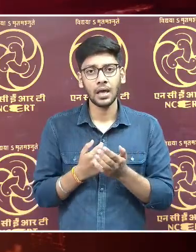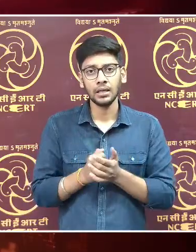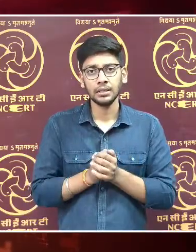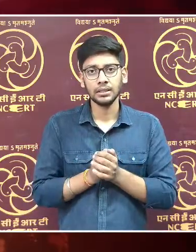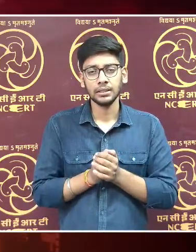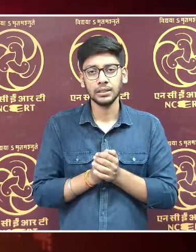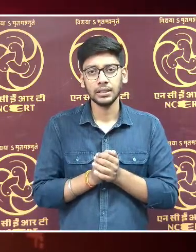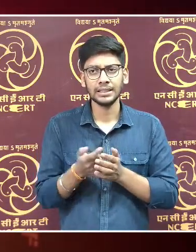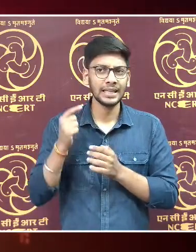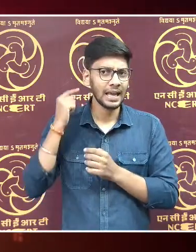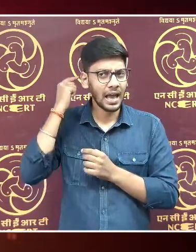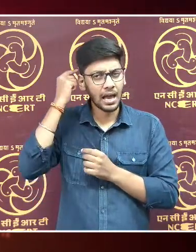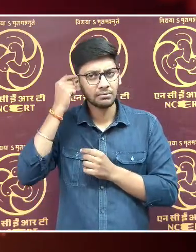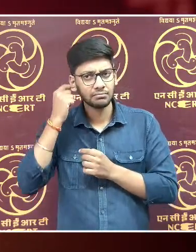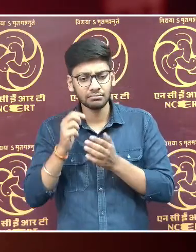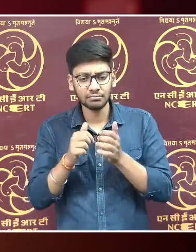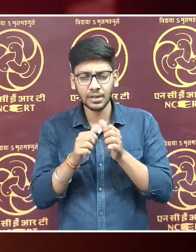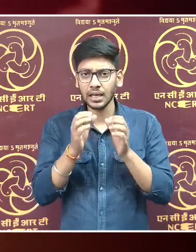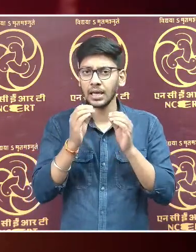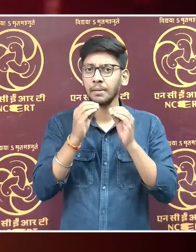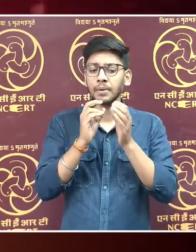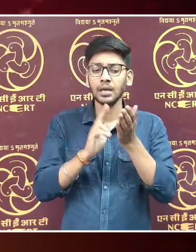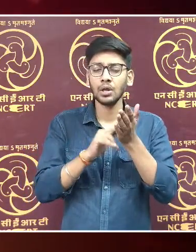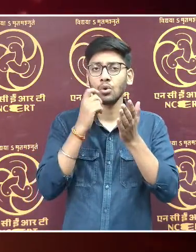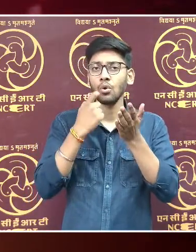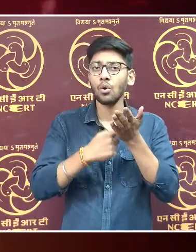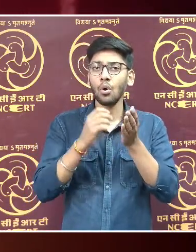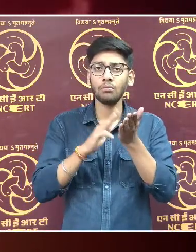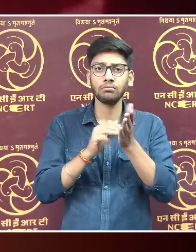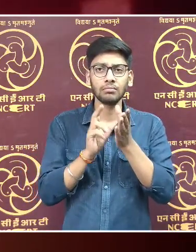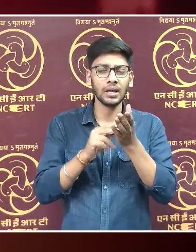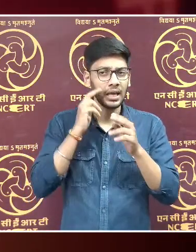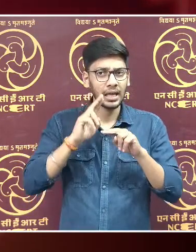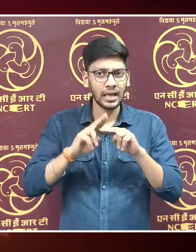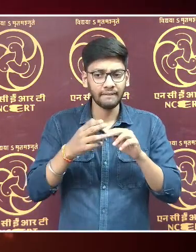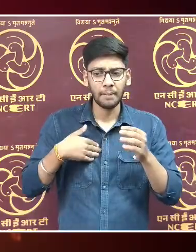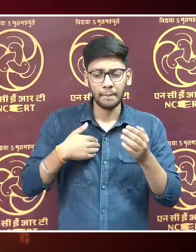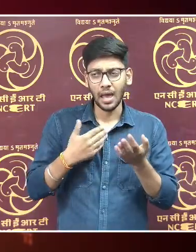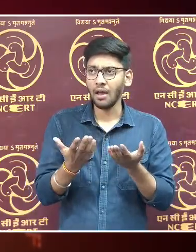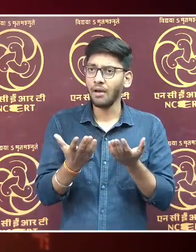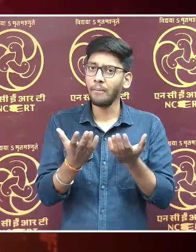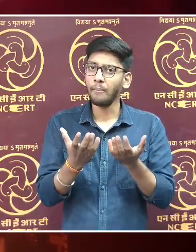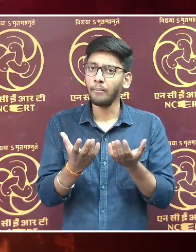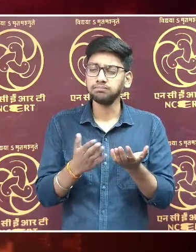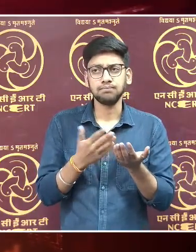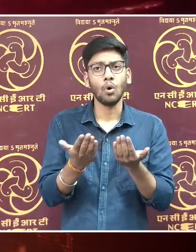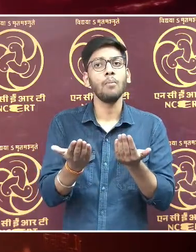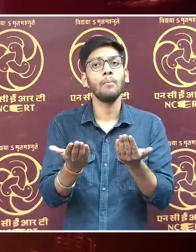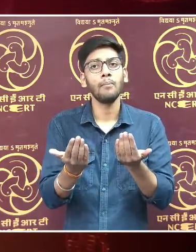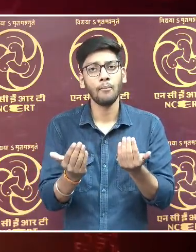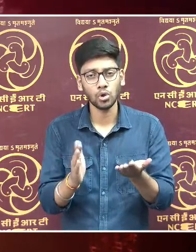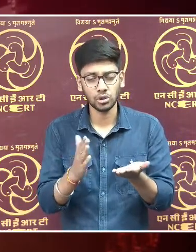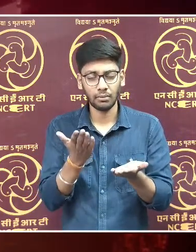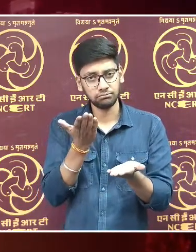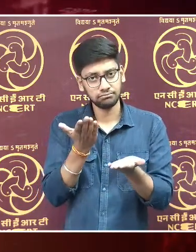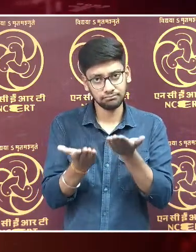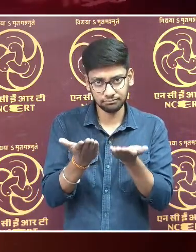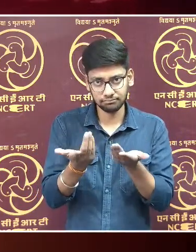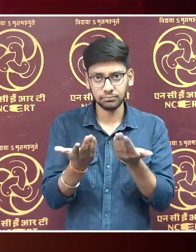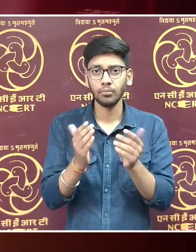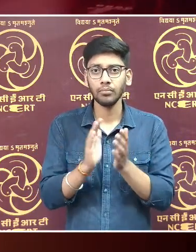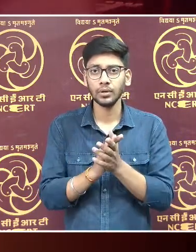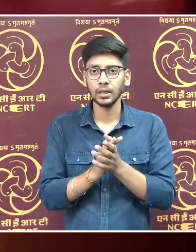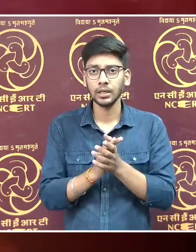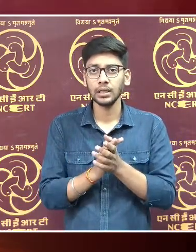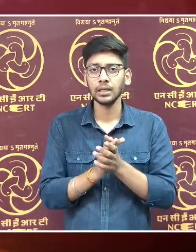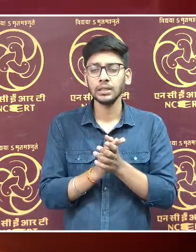see the ear abnormalities. So outside, when you see absolutely normal, so I don't expect this child to have a hearing loss, but that Yeah. is not the correct thing. Yeah, Yes.